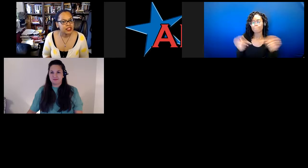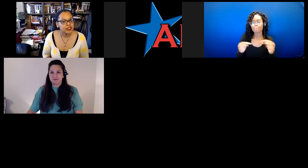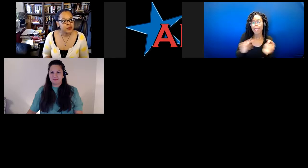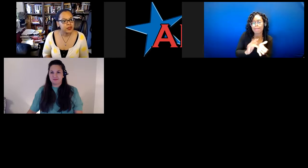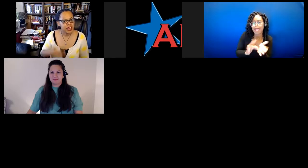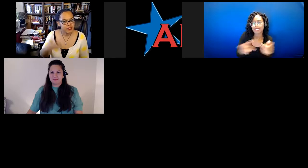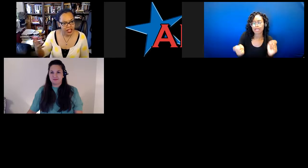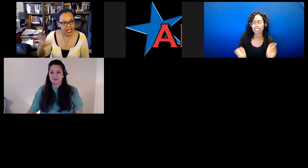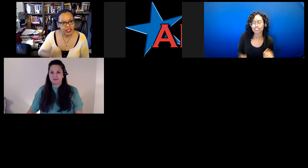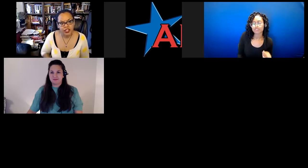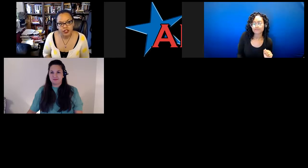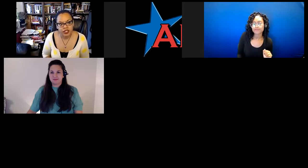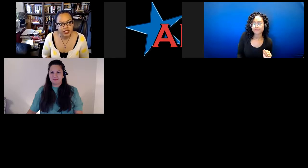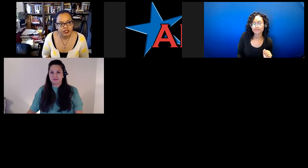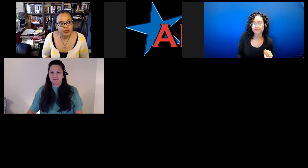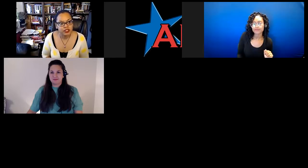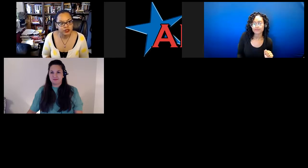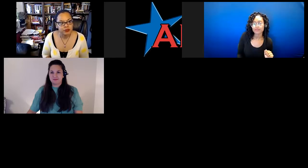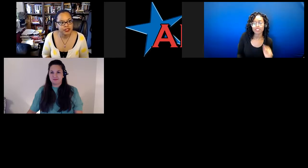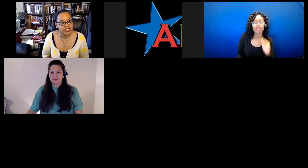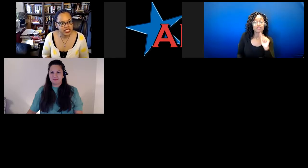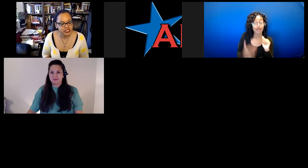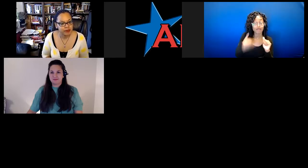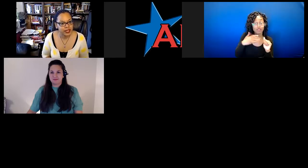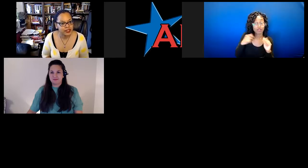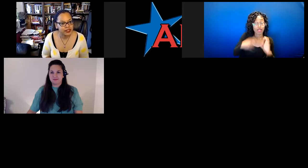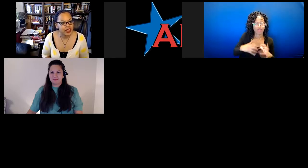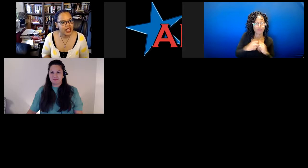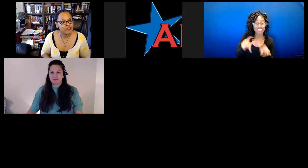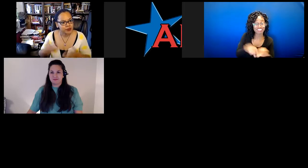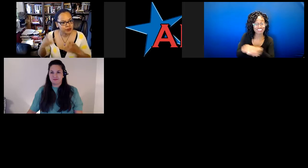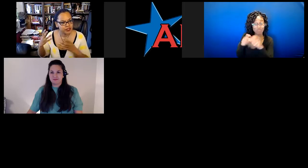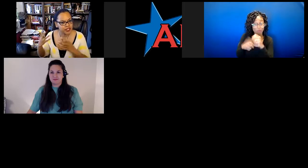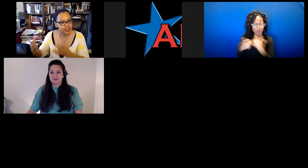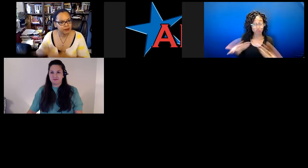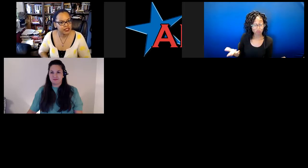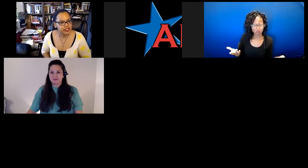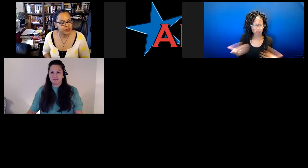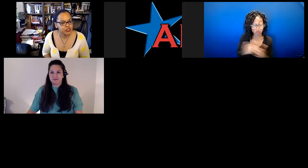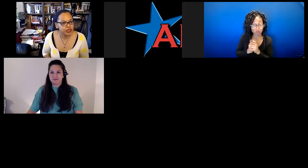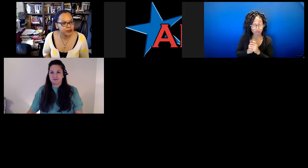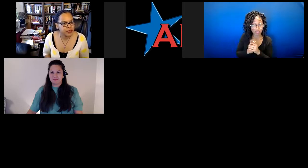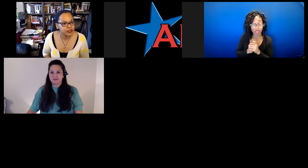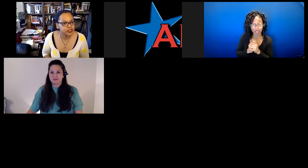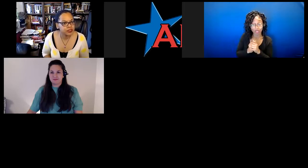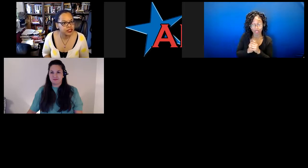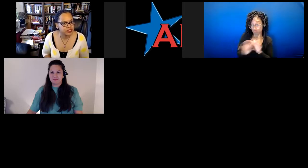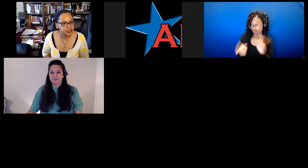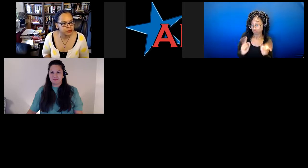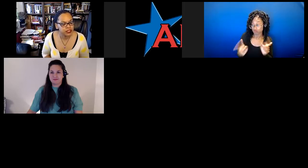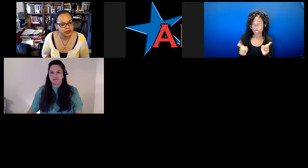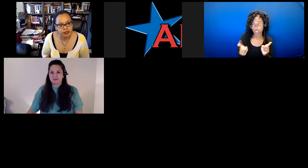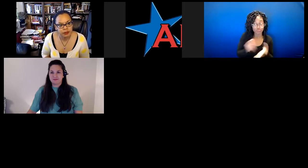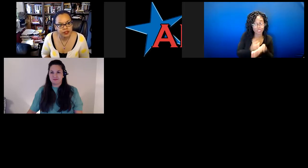Have you had other clients with this sort of presentation of pain? Have you given them the same sort of treatment options, or is there